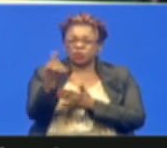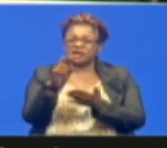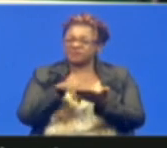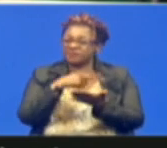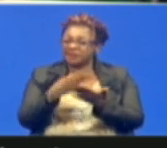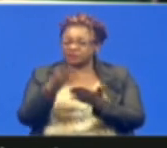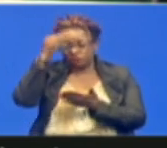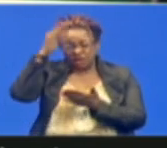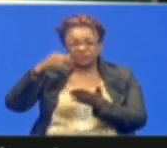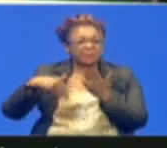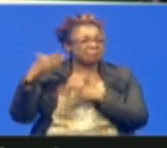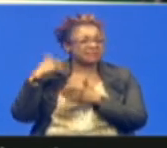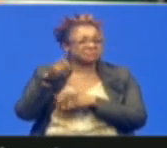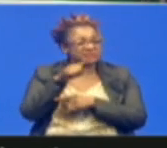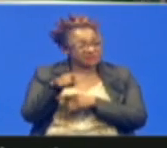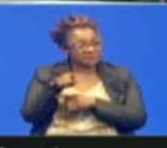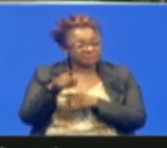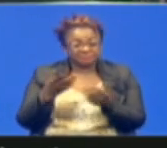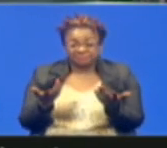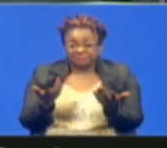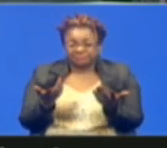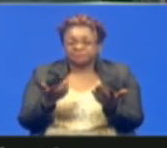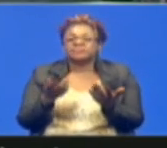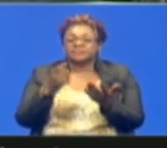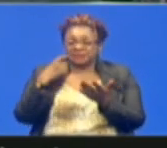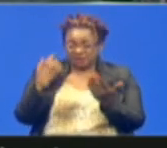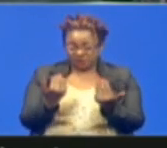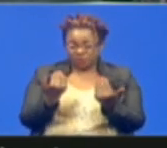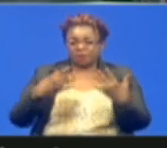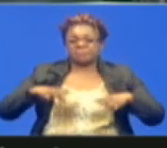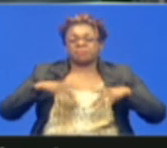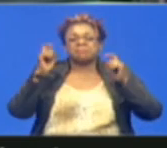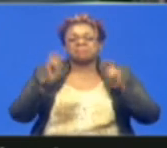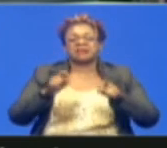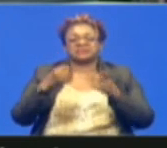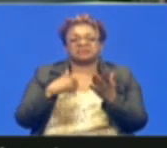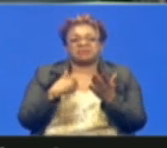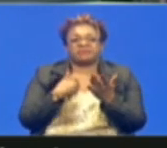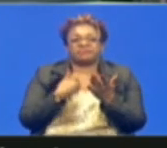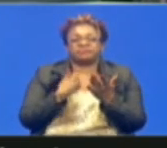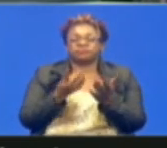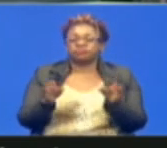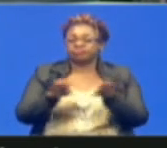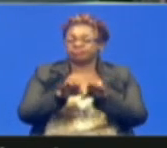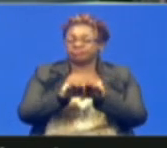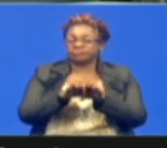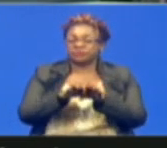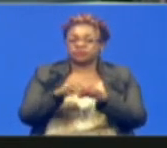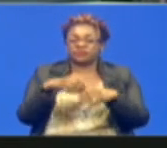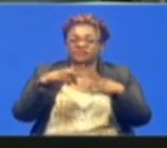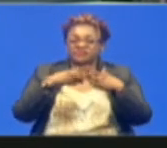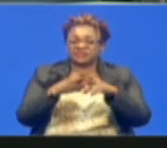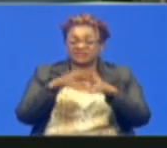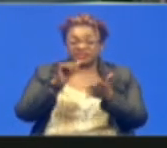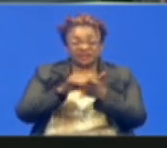from past mistakes? Either way, the taxpayer will still have to meet the extra cost of putting in place a leak detection system. KPC